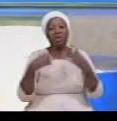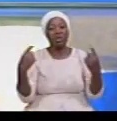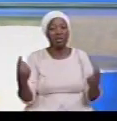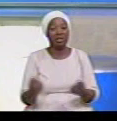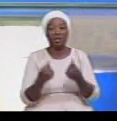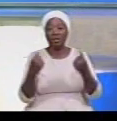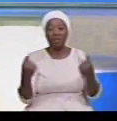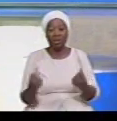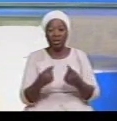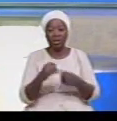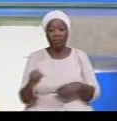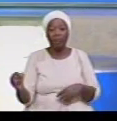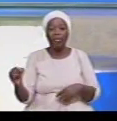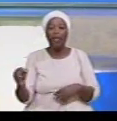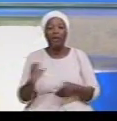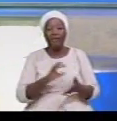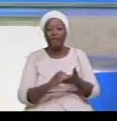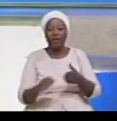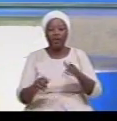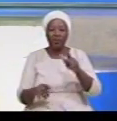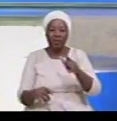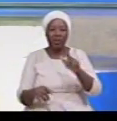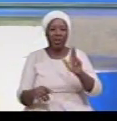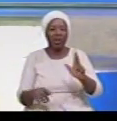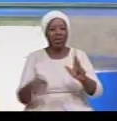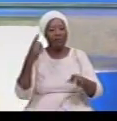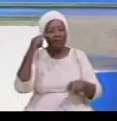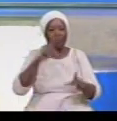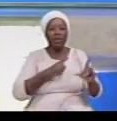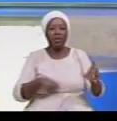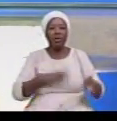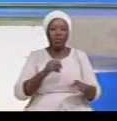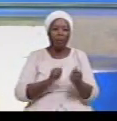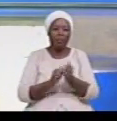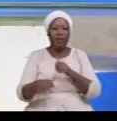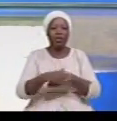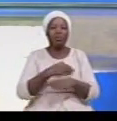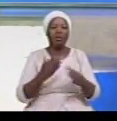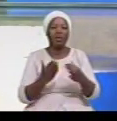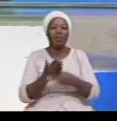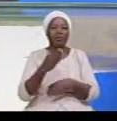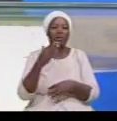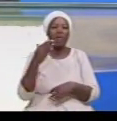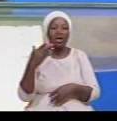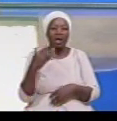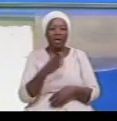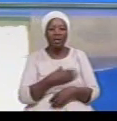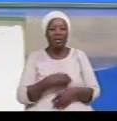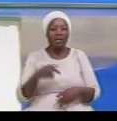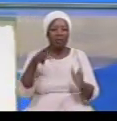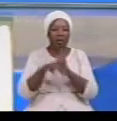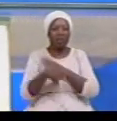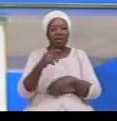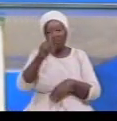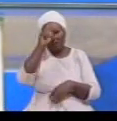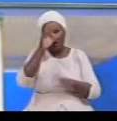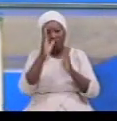through to smite the Egyptians. And when he seeth the